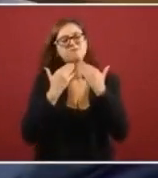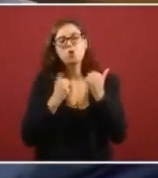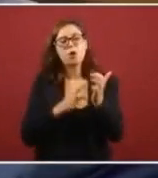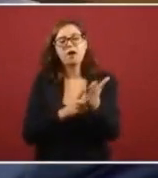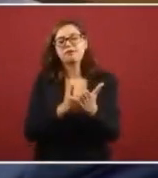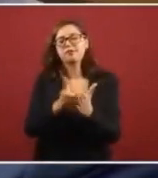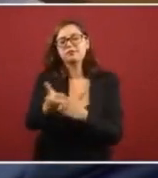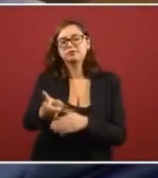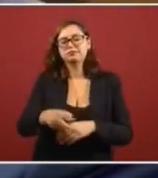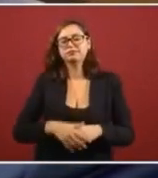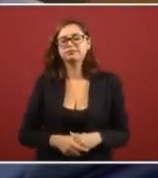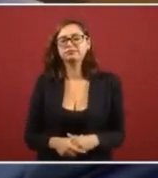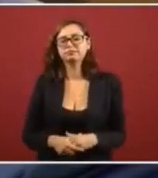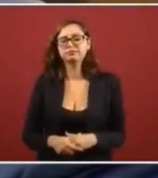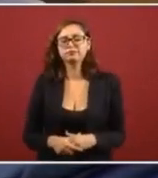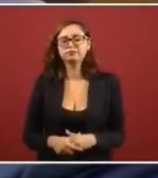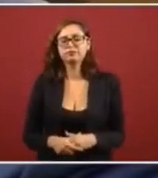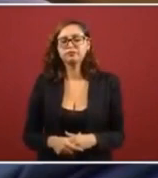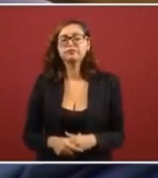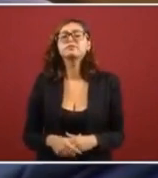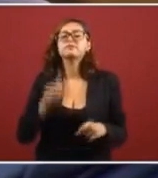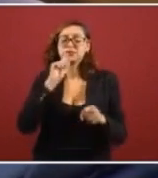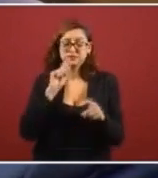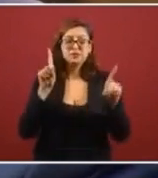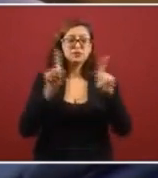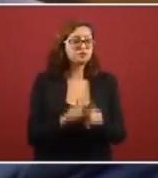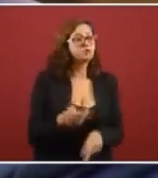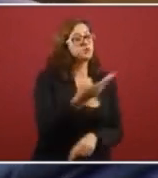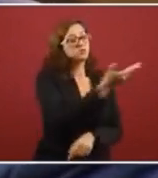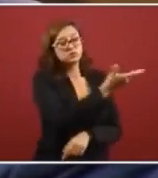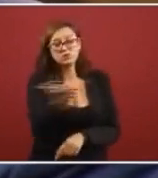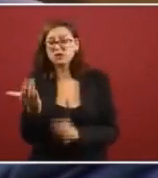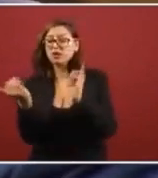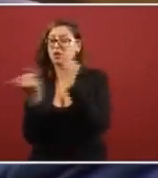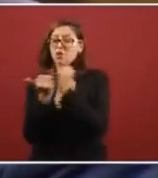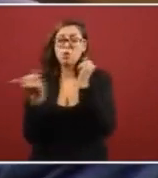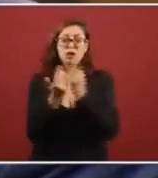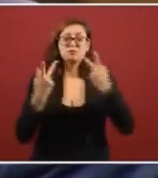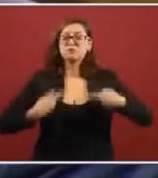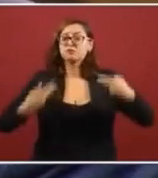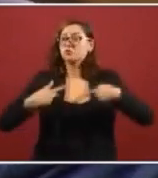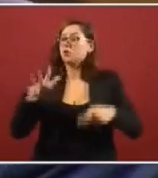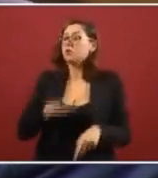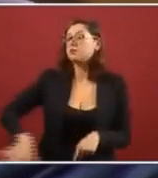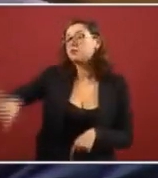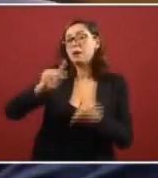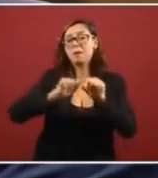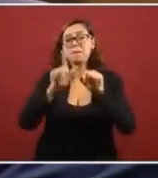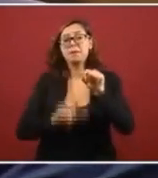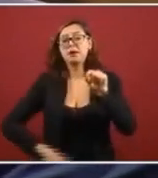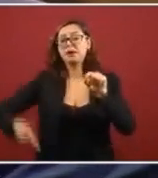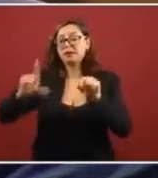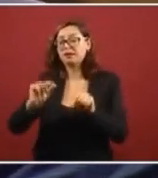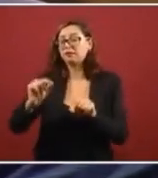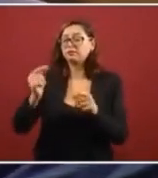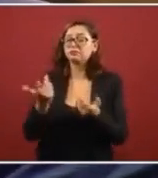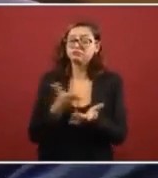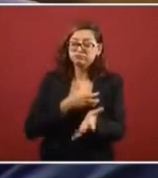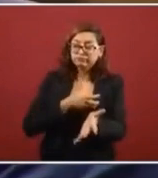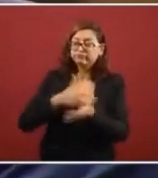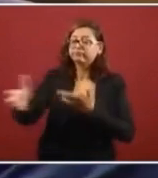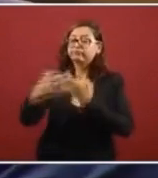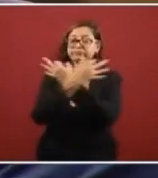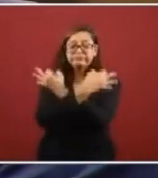that this I share with you and with millions of Mexicans it's